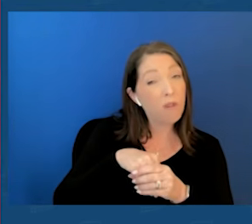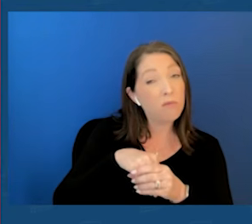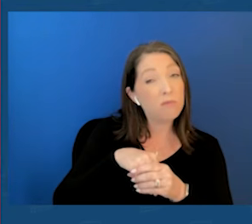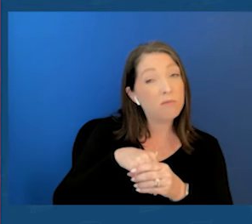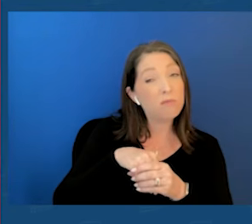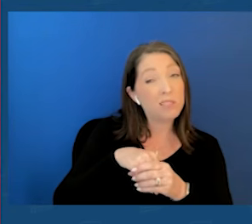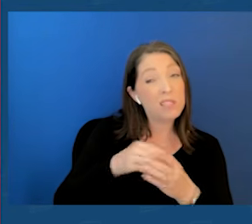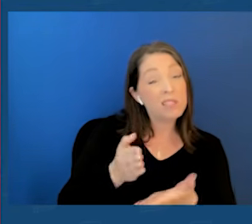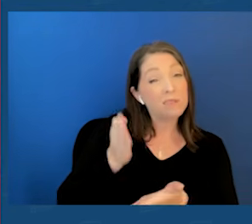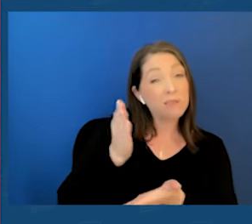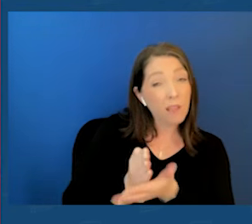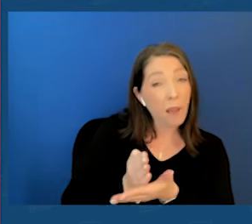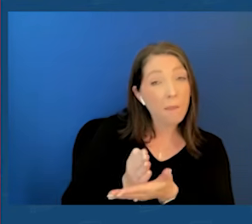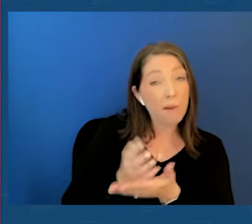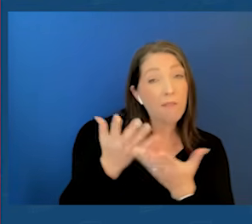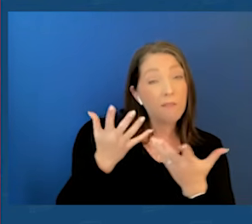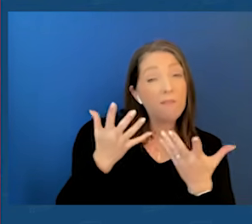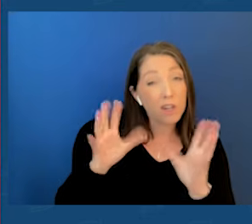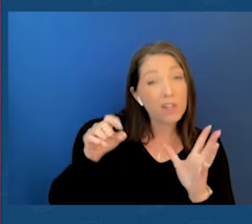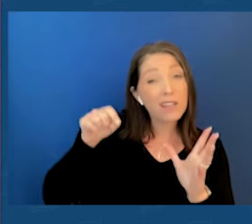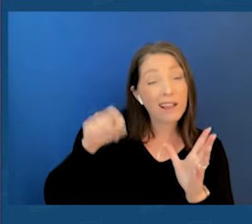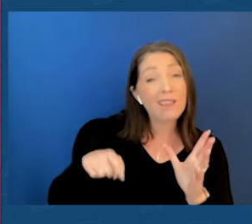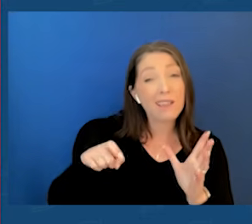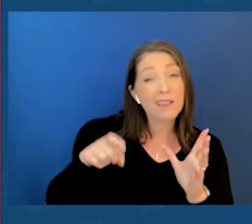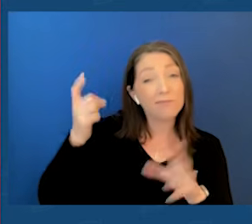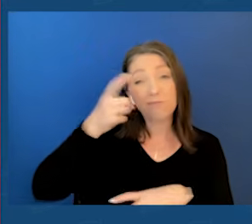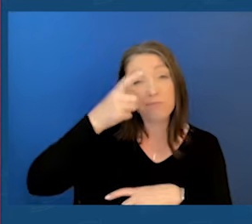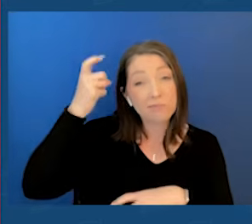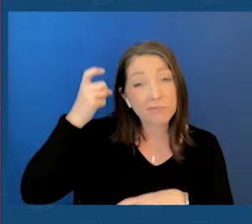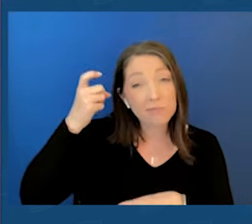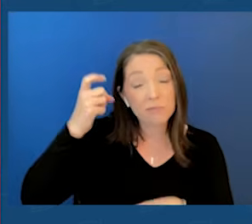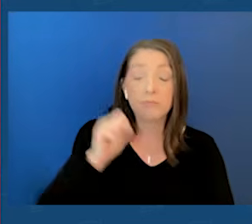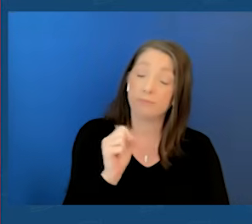Yes. Yes, we do. Yes, we do.